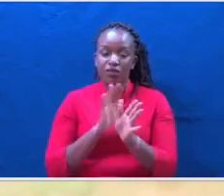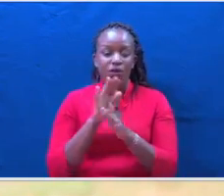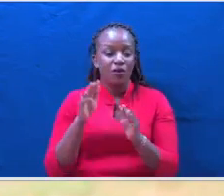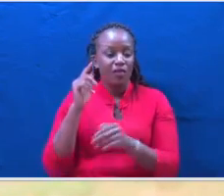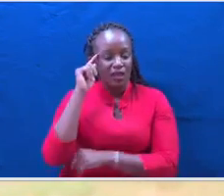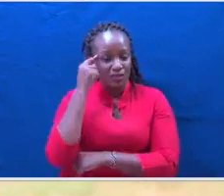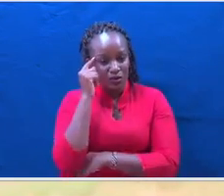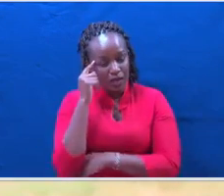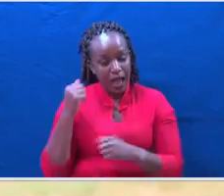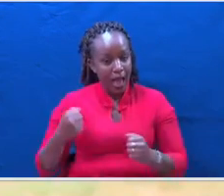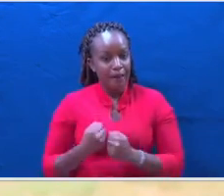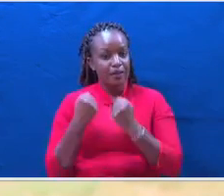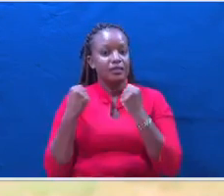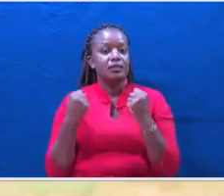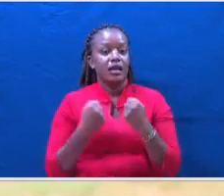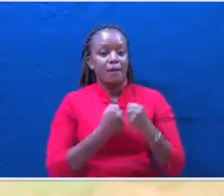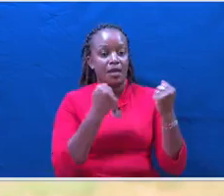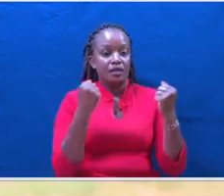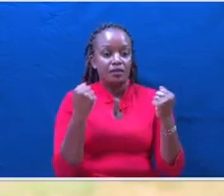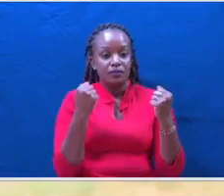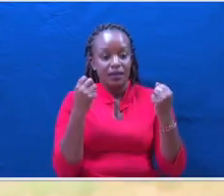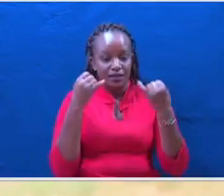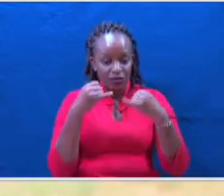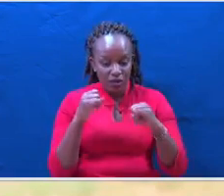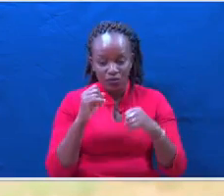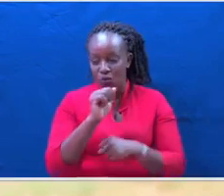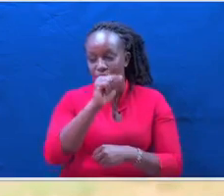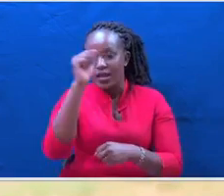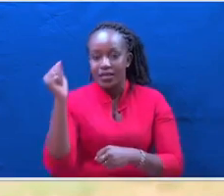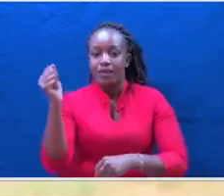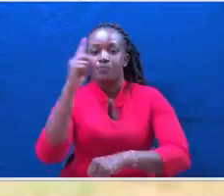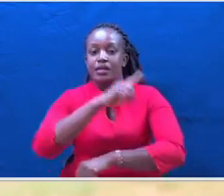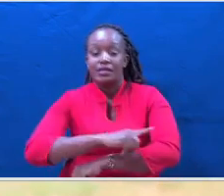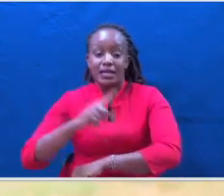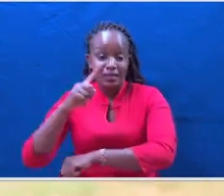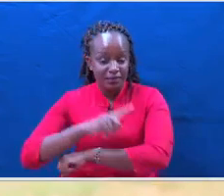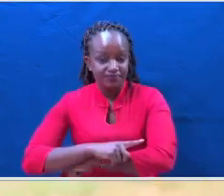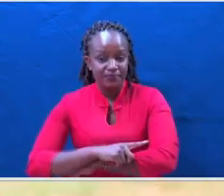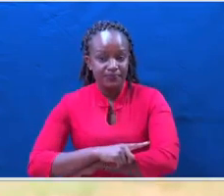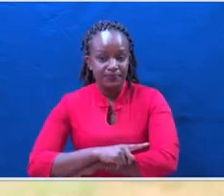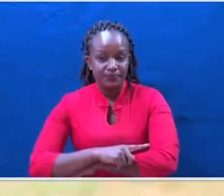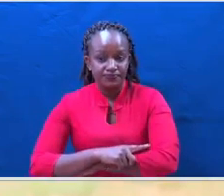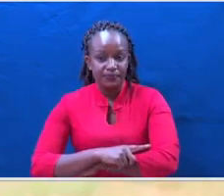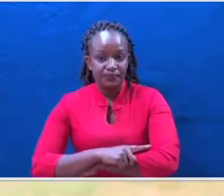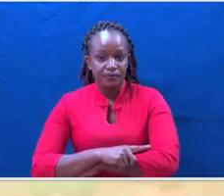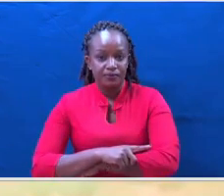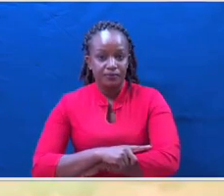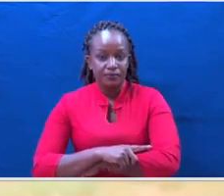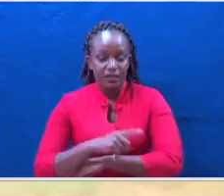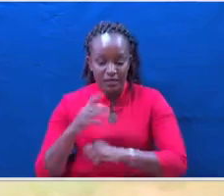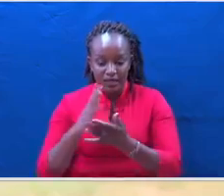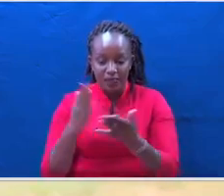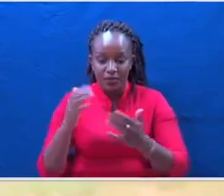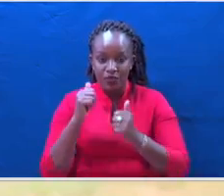through, and we try to wake up every day and leverage that to be something that can